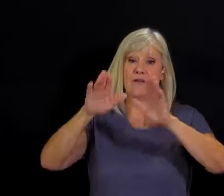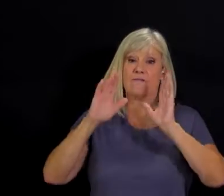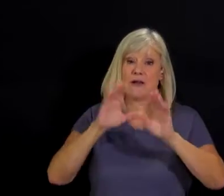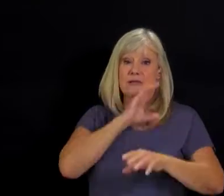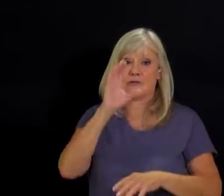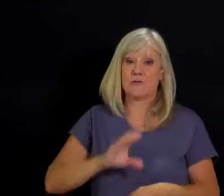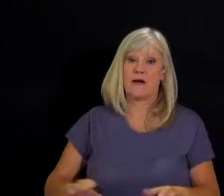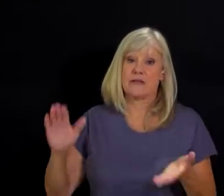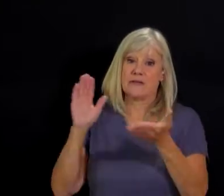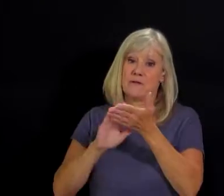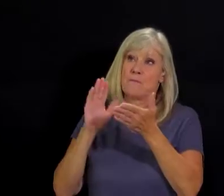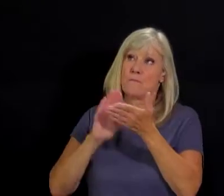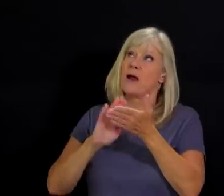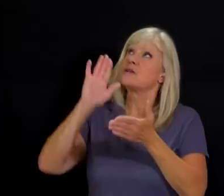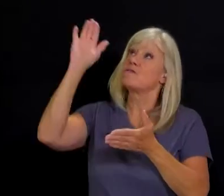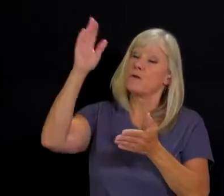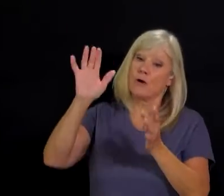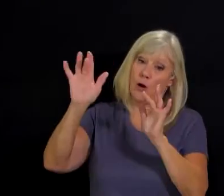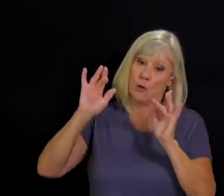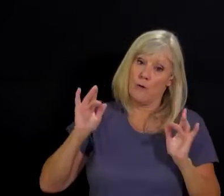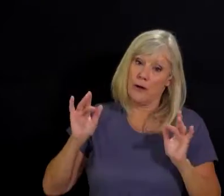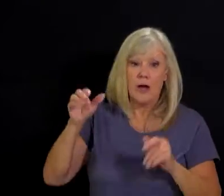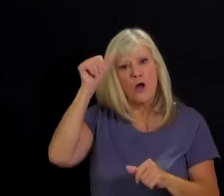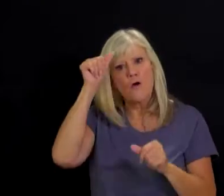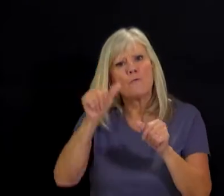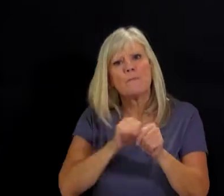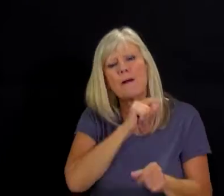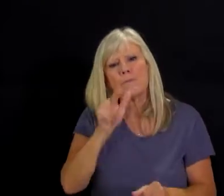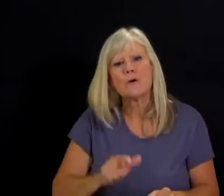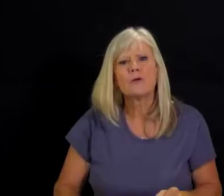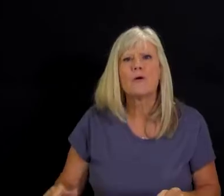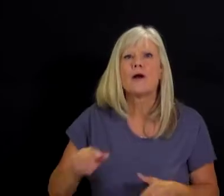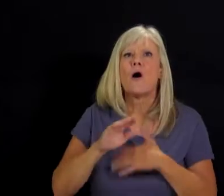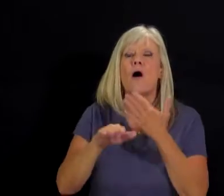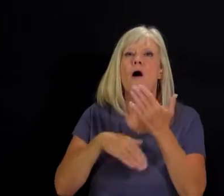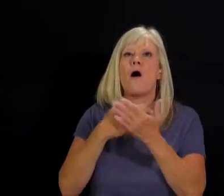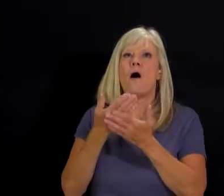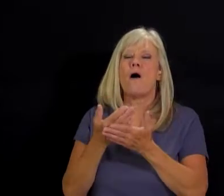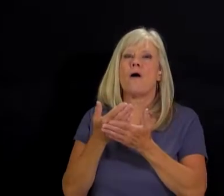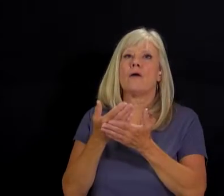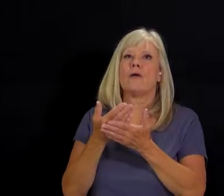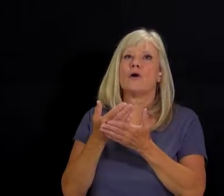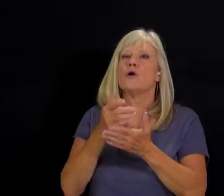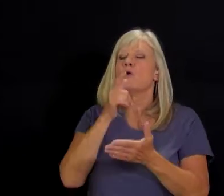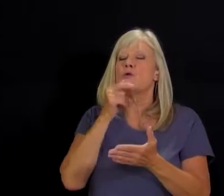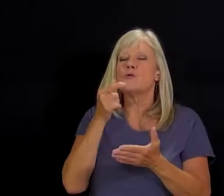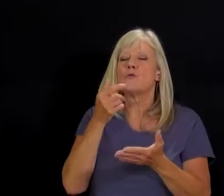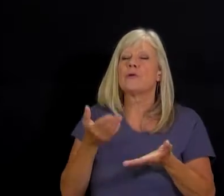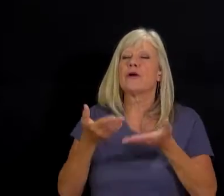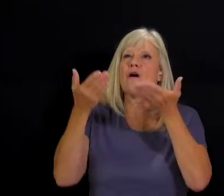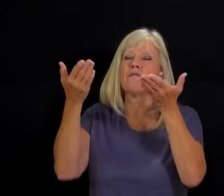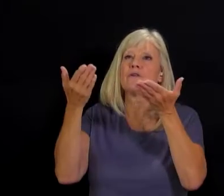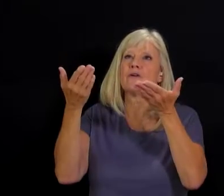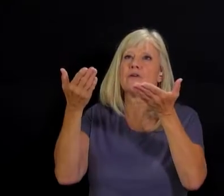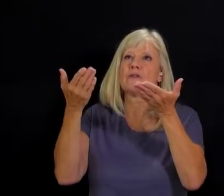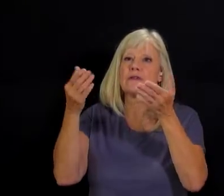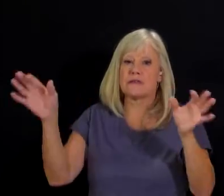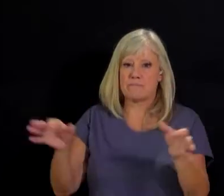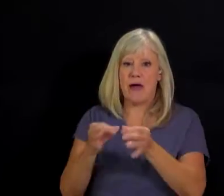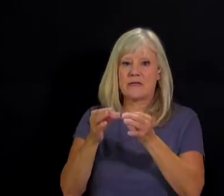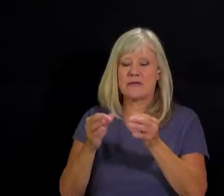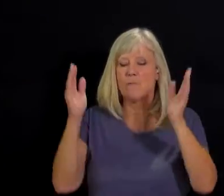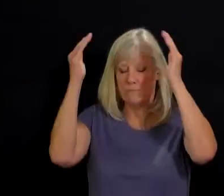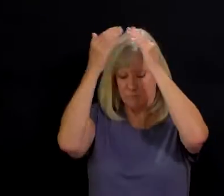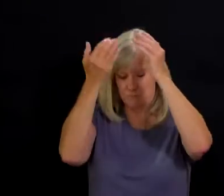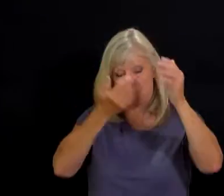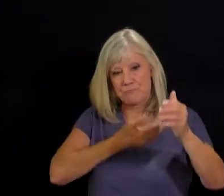your glory. Therefore, Lord, remember now all for whom we offer this sacrifice, especially your servant Francis, our